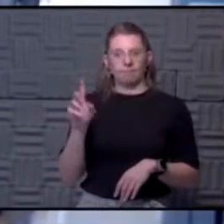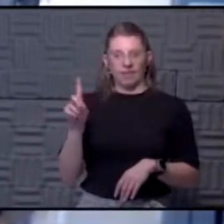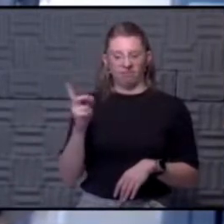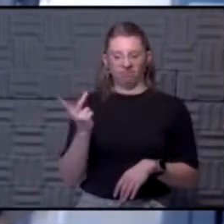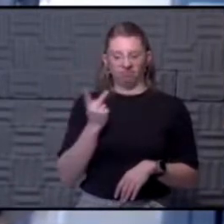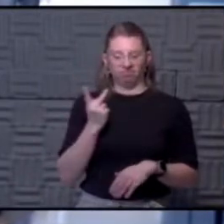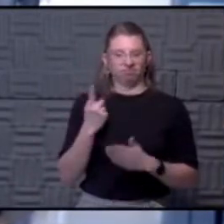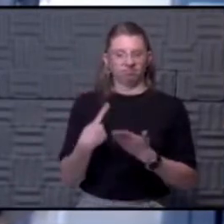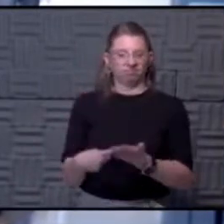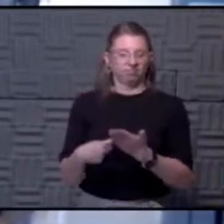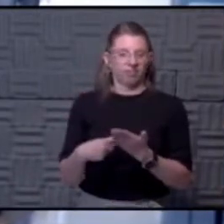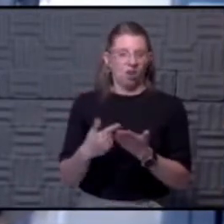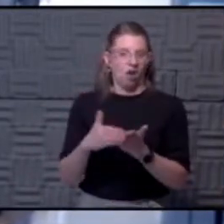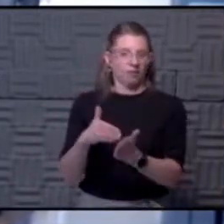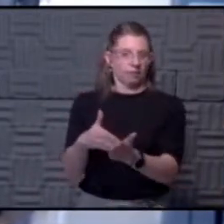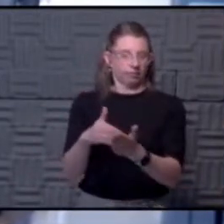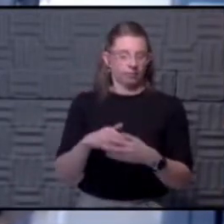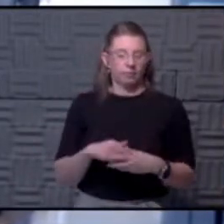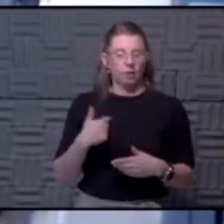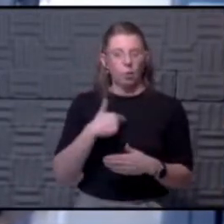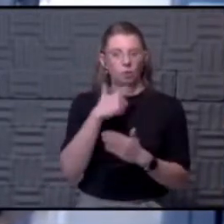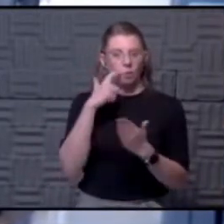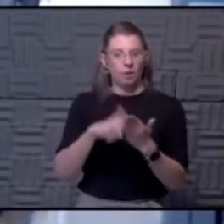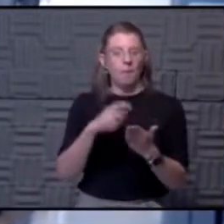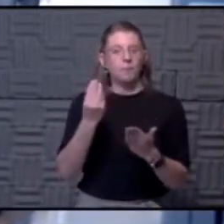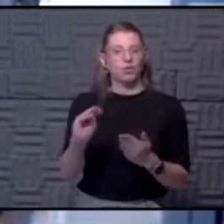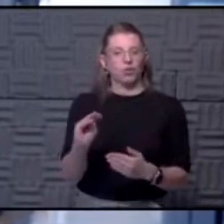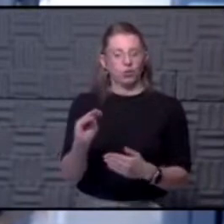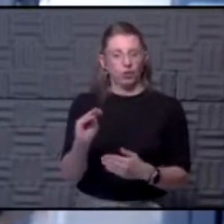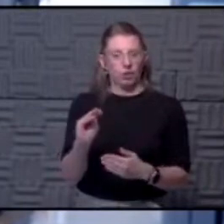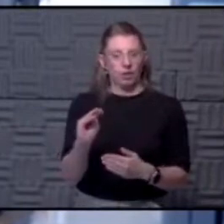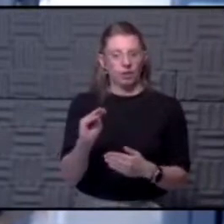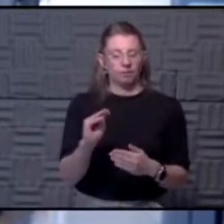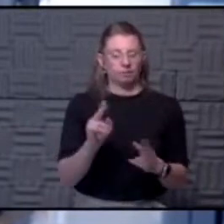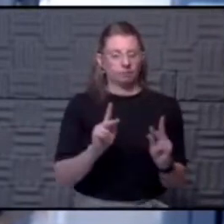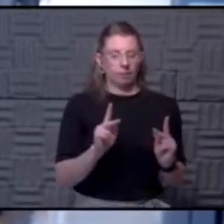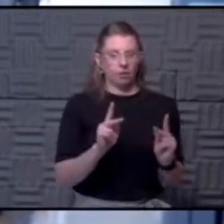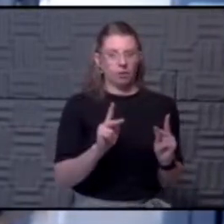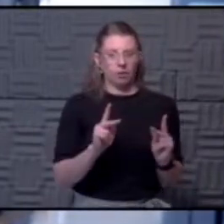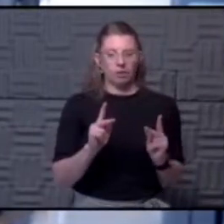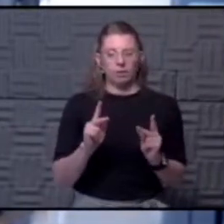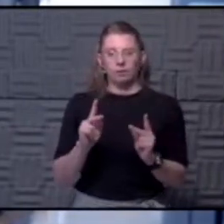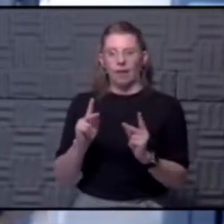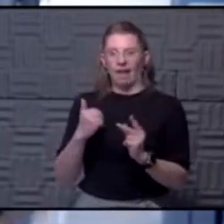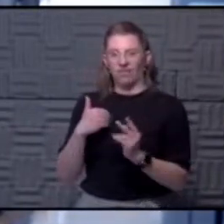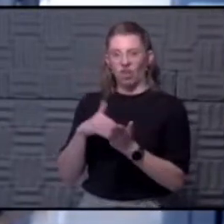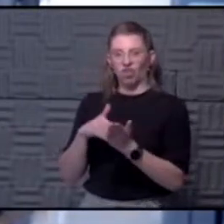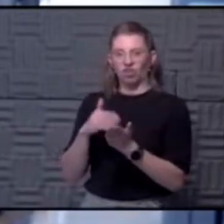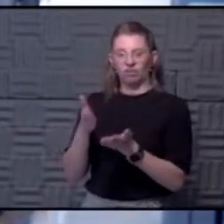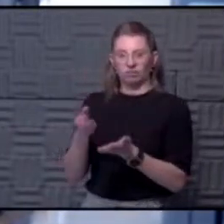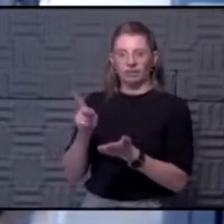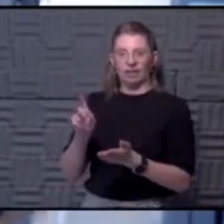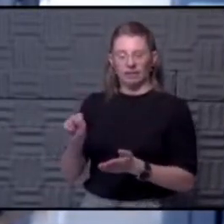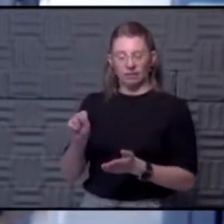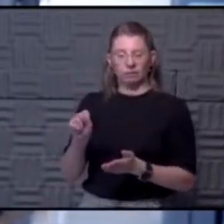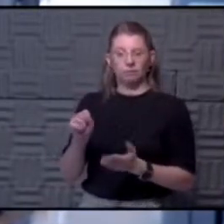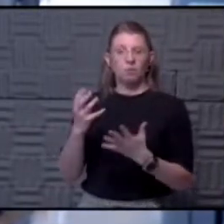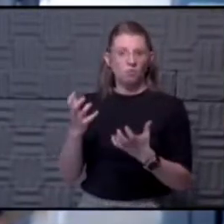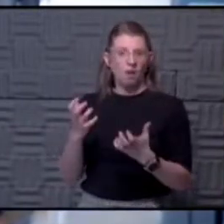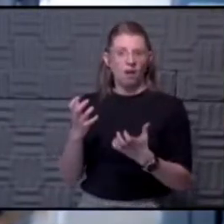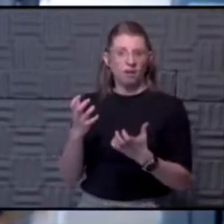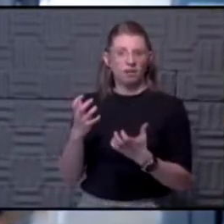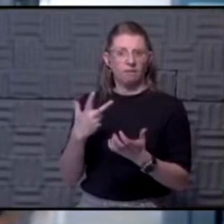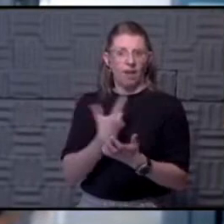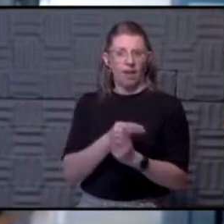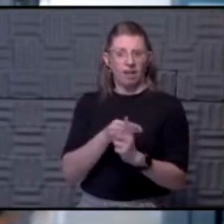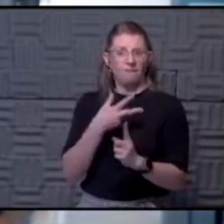about this. We recognize that there are Missouri residents that seek care in Kansas and desire getting their vaccination